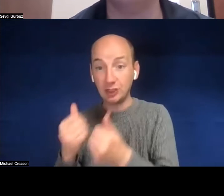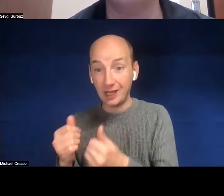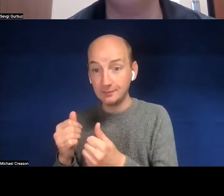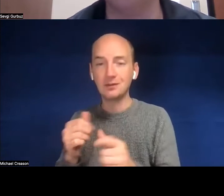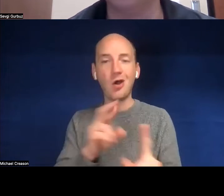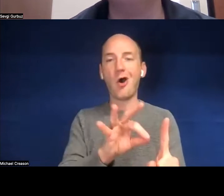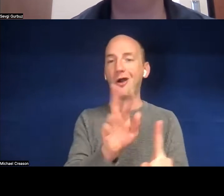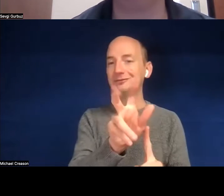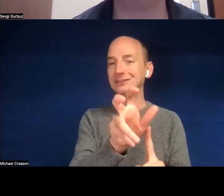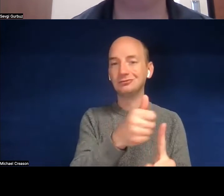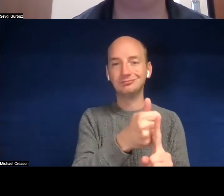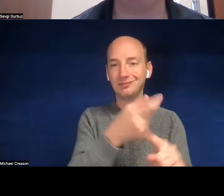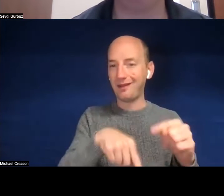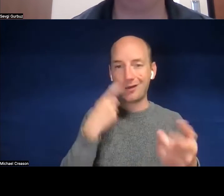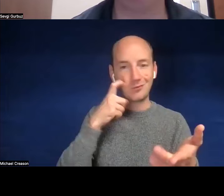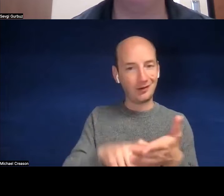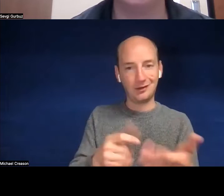cannot acquire on their own.